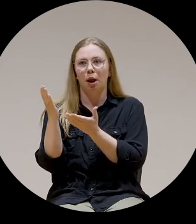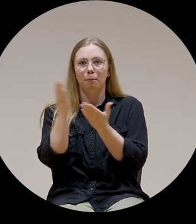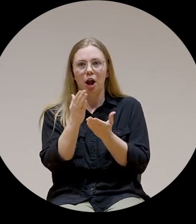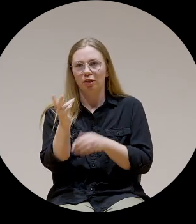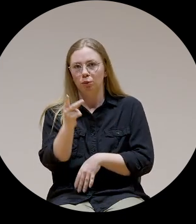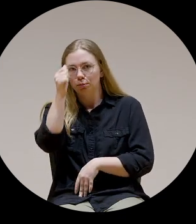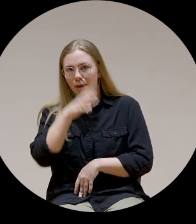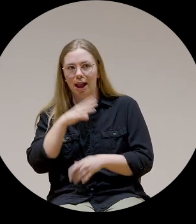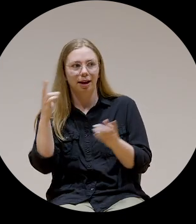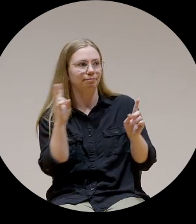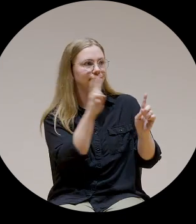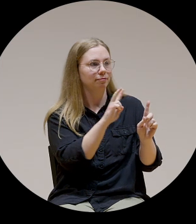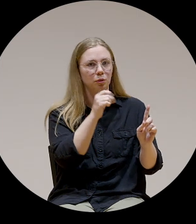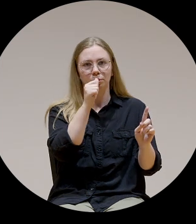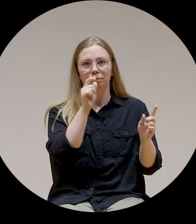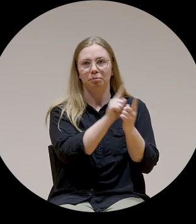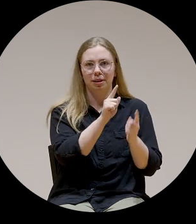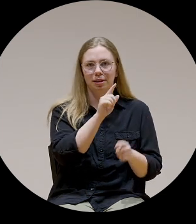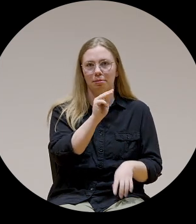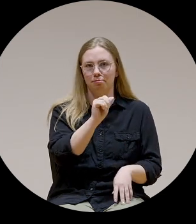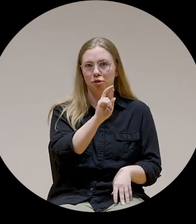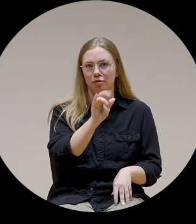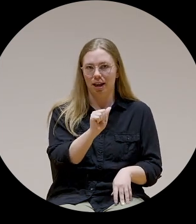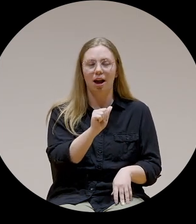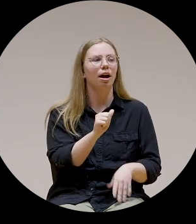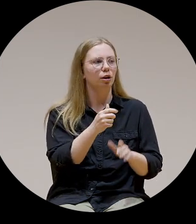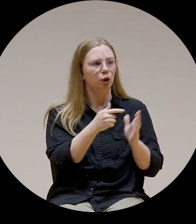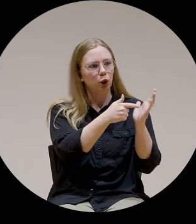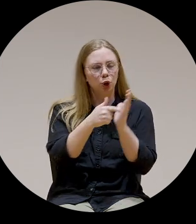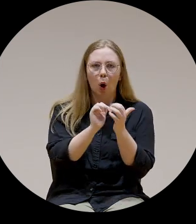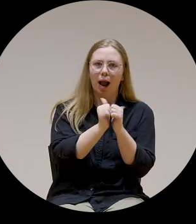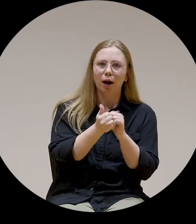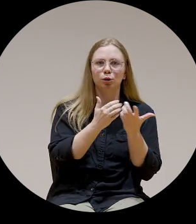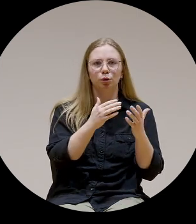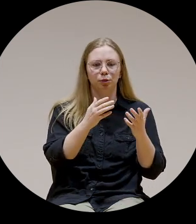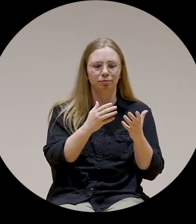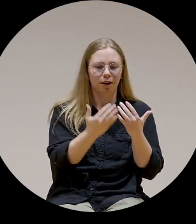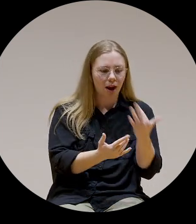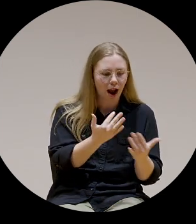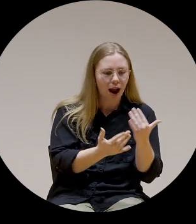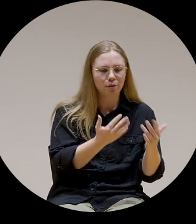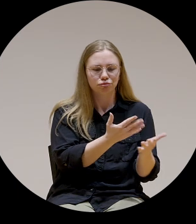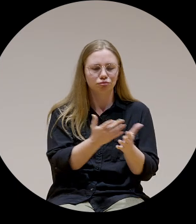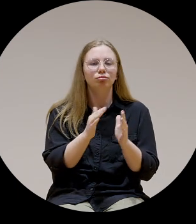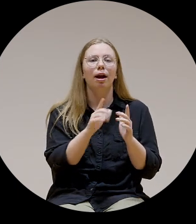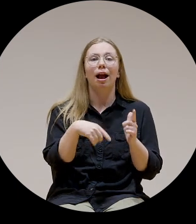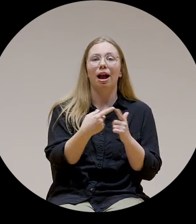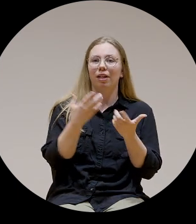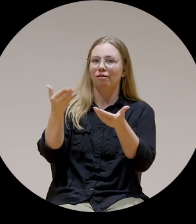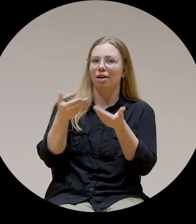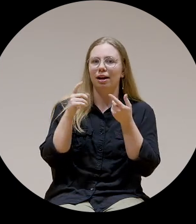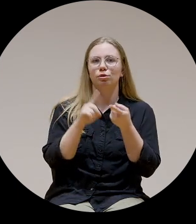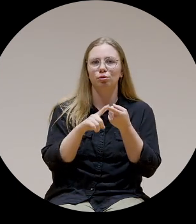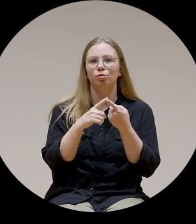pit firing there. And then they invited her to come to a demonstration they were doing at the Museum of International Folk Art,